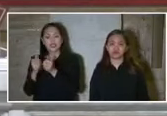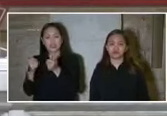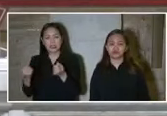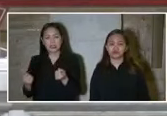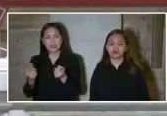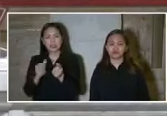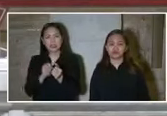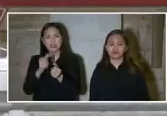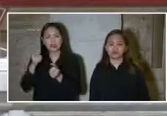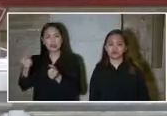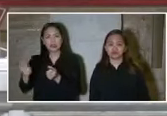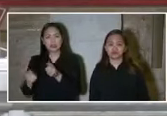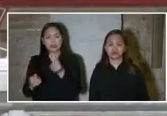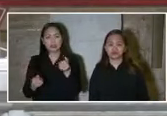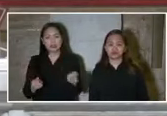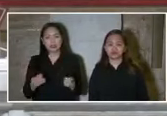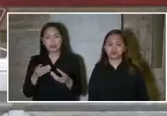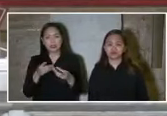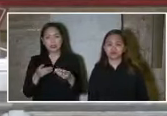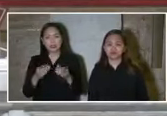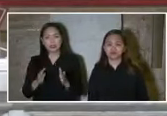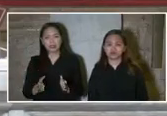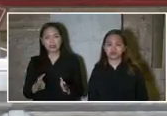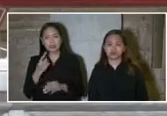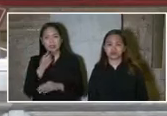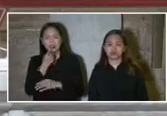his disciples, saying,